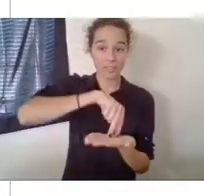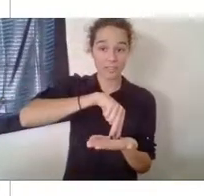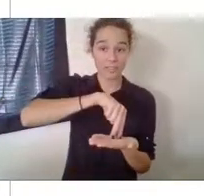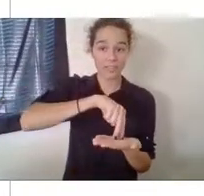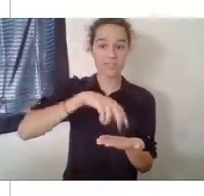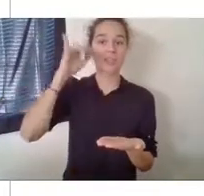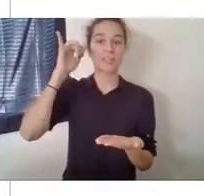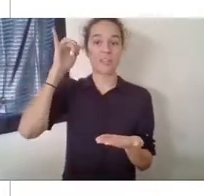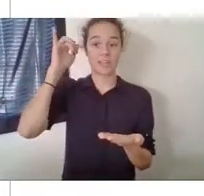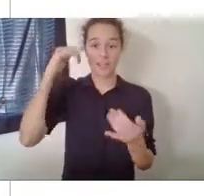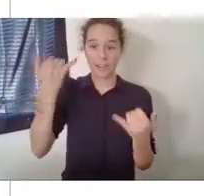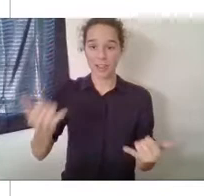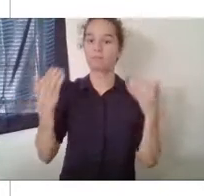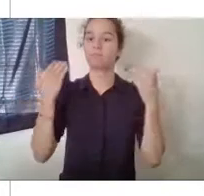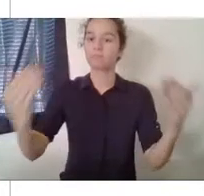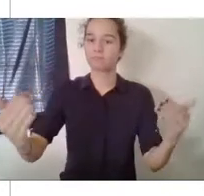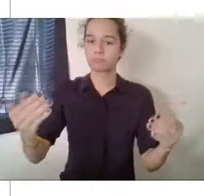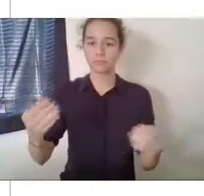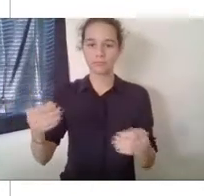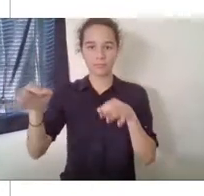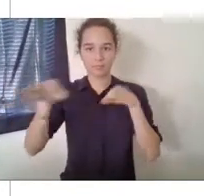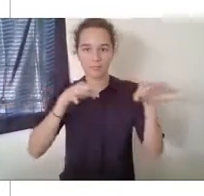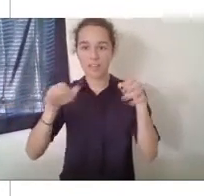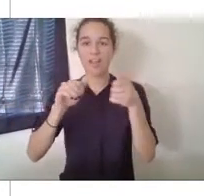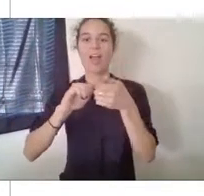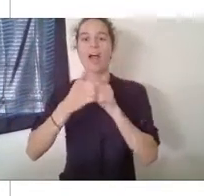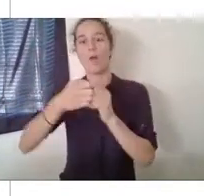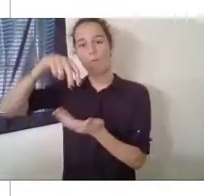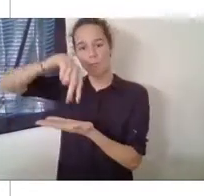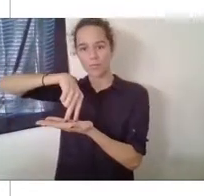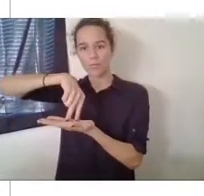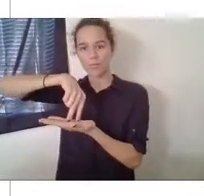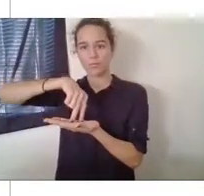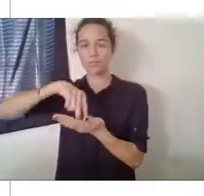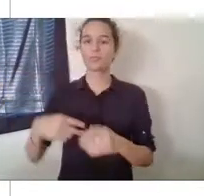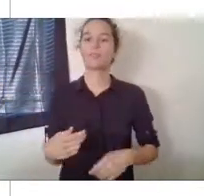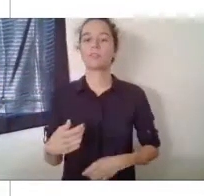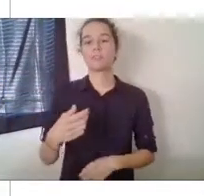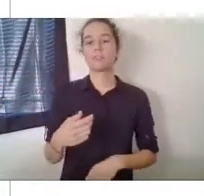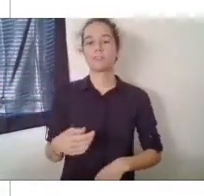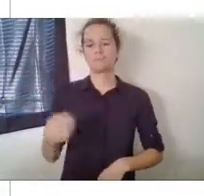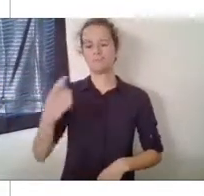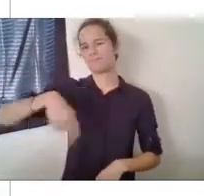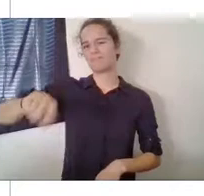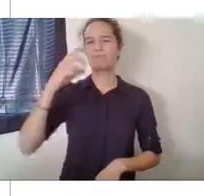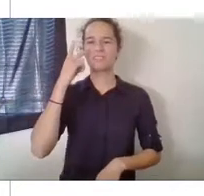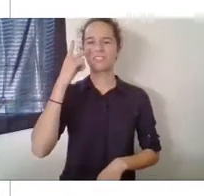seen from us and some of you guys, and even from the presentations earlier today, that you shouldn't do.